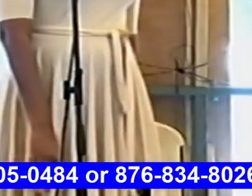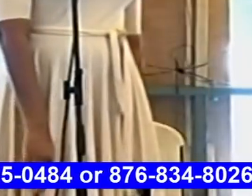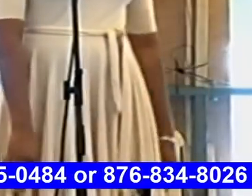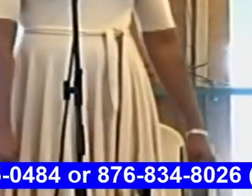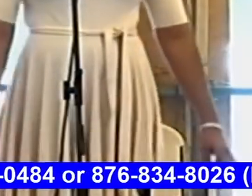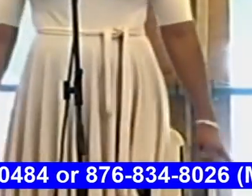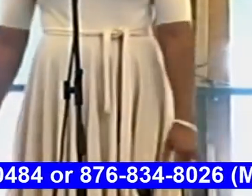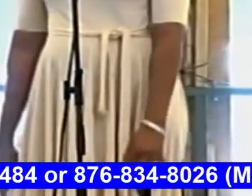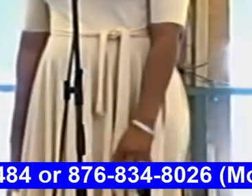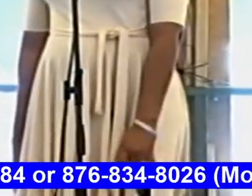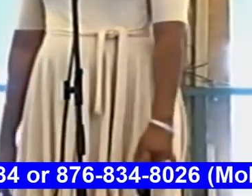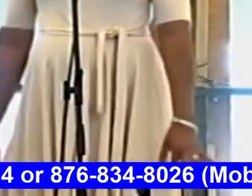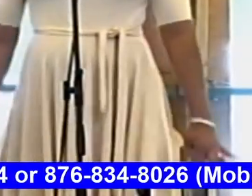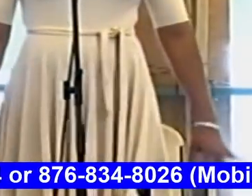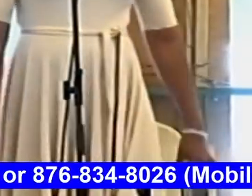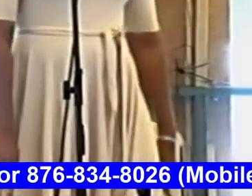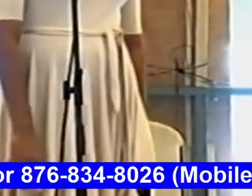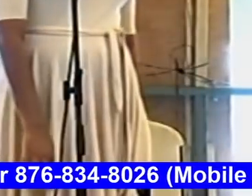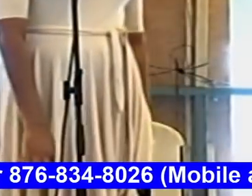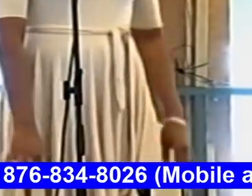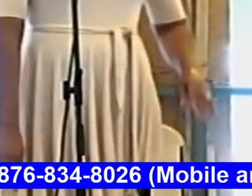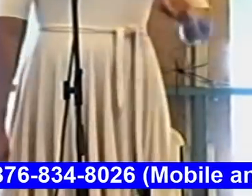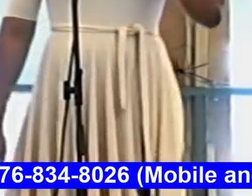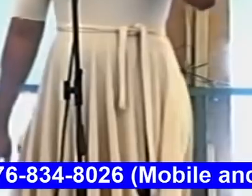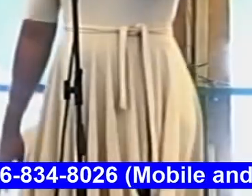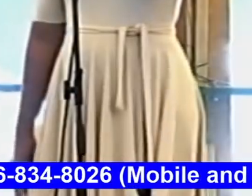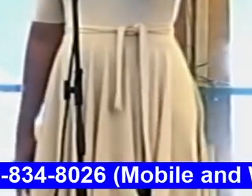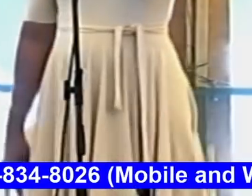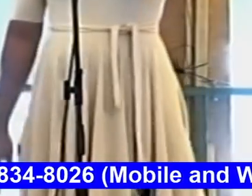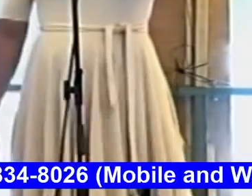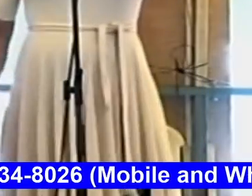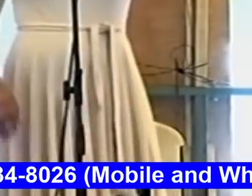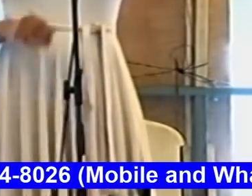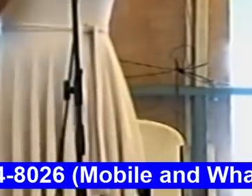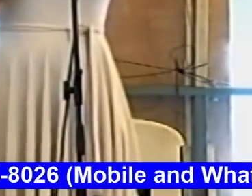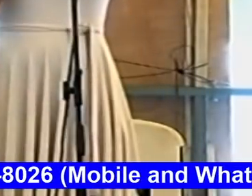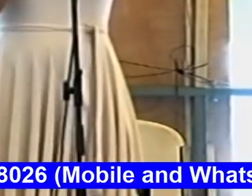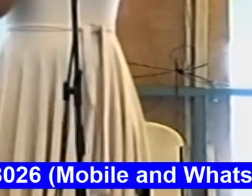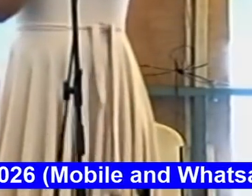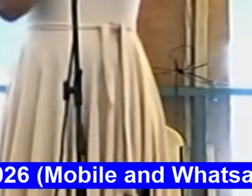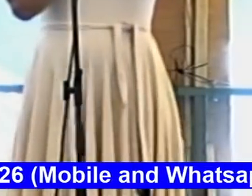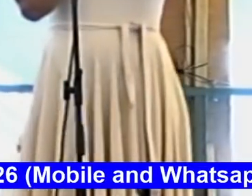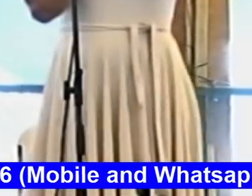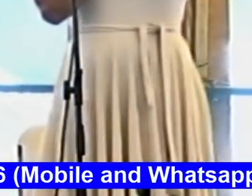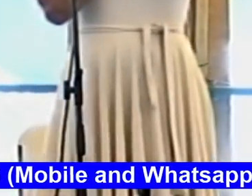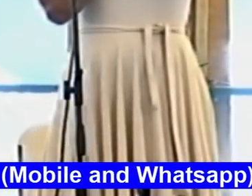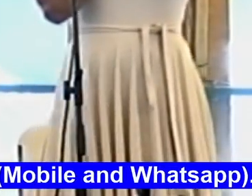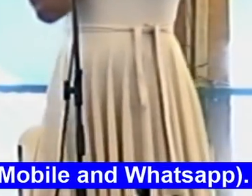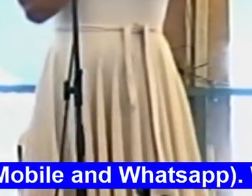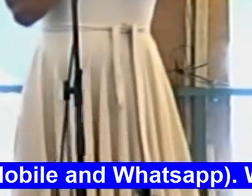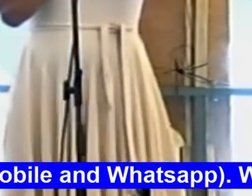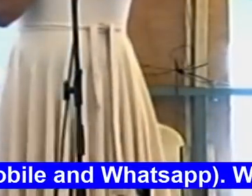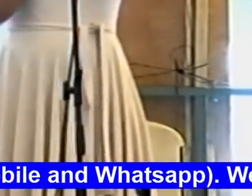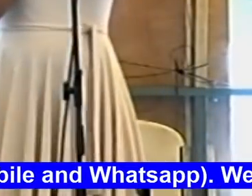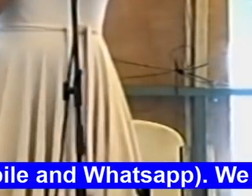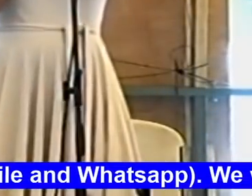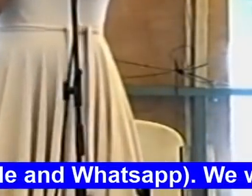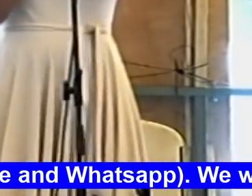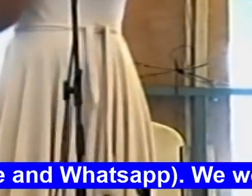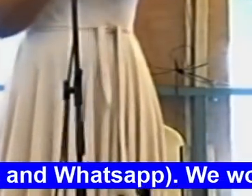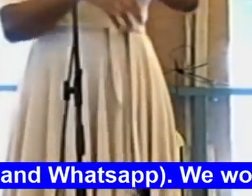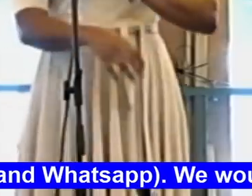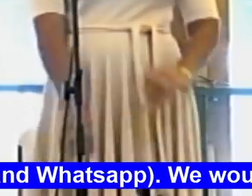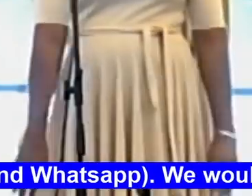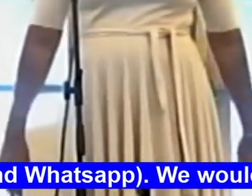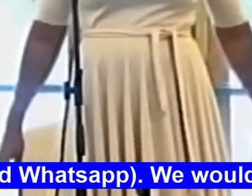Hallelujah. Thank you, Jesus. I'm going to ask us, everybody, everywhere, to just unite in